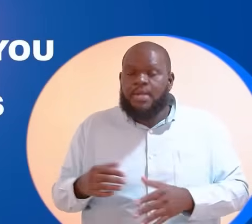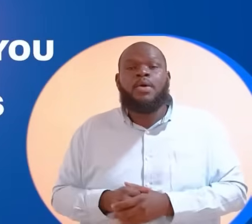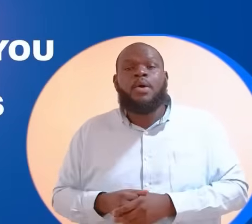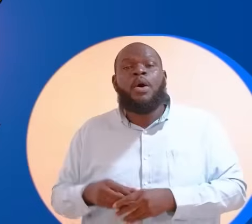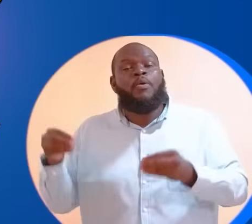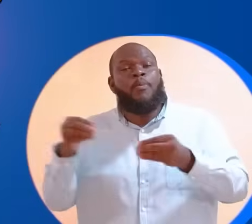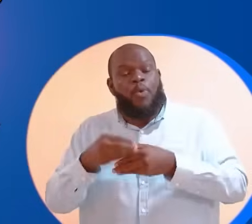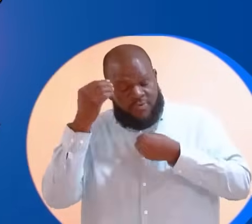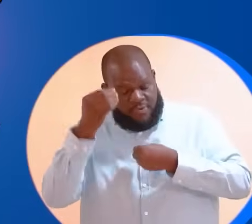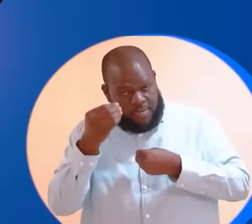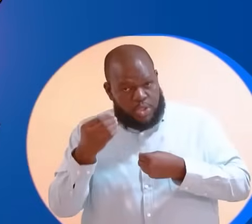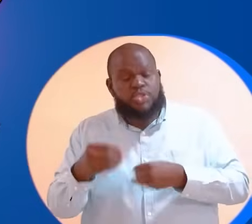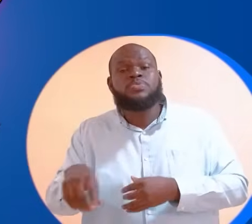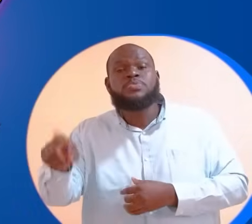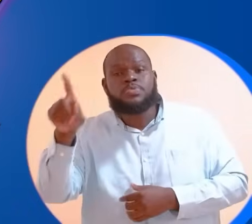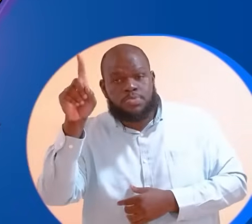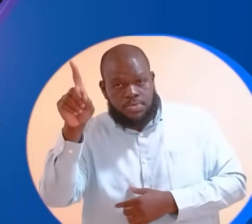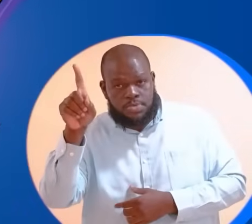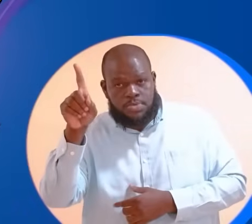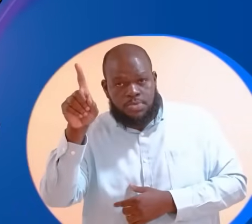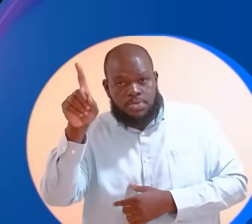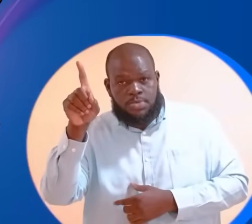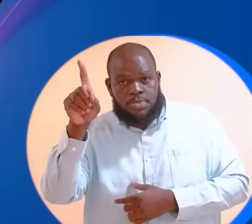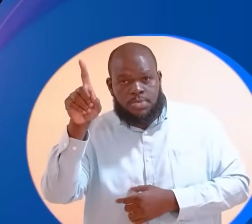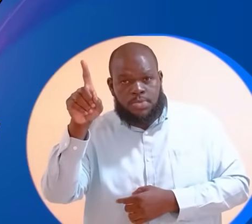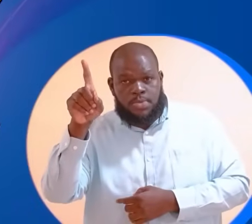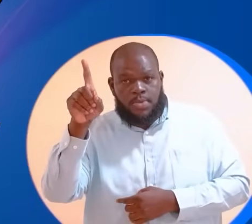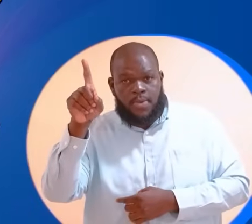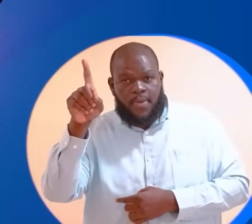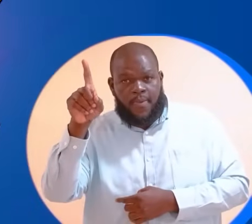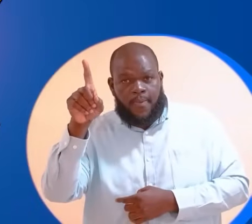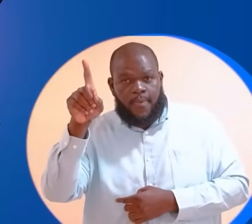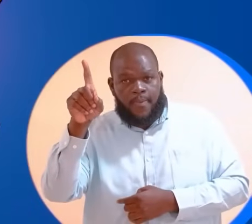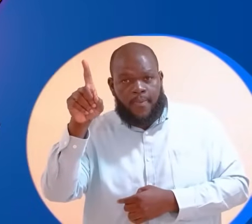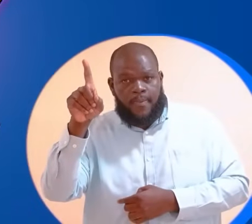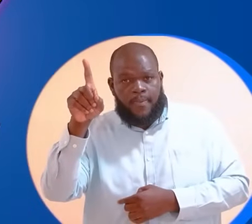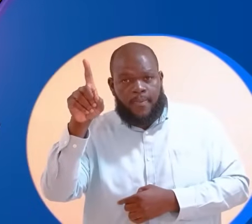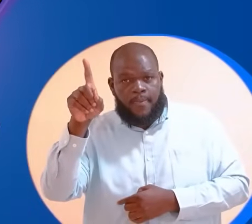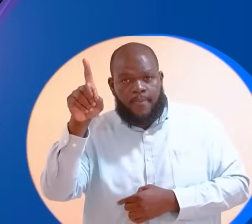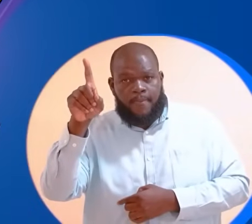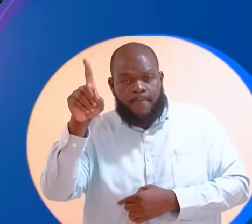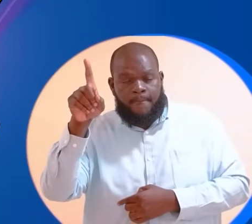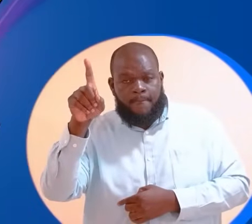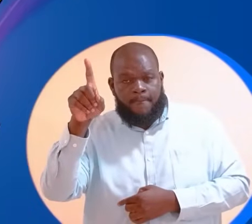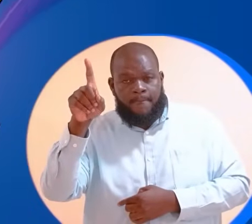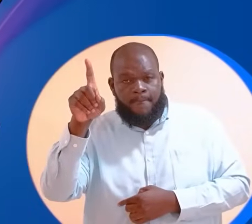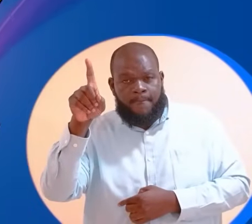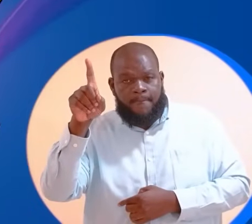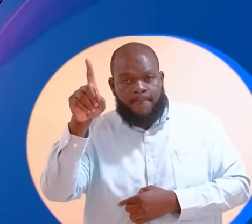this exercise. For more information, contact GECOM on 225-027729 or visit